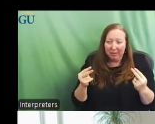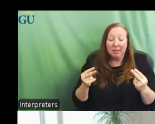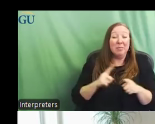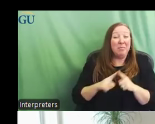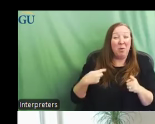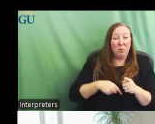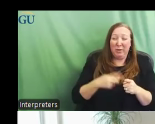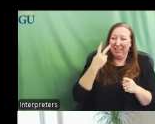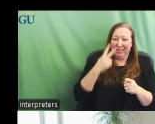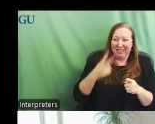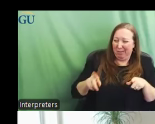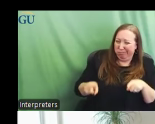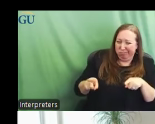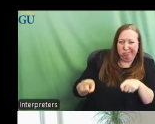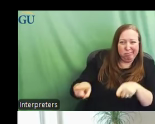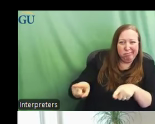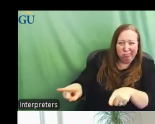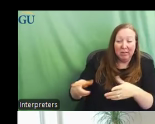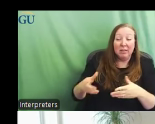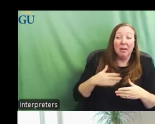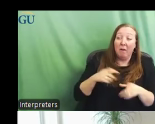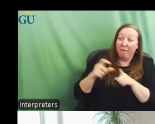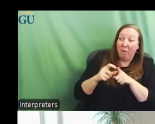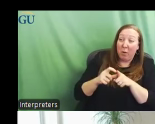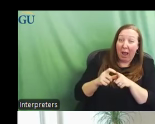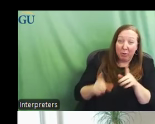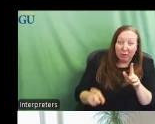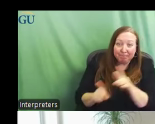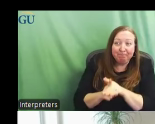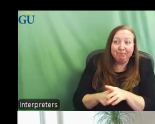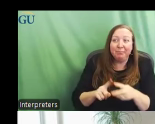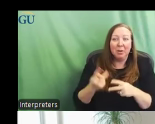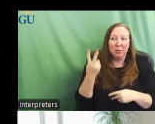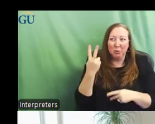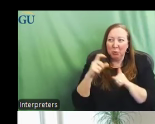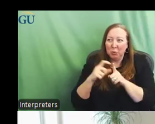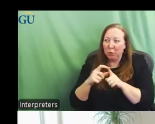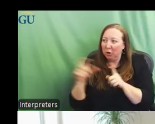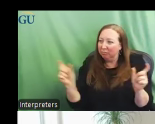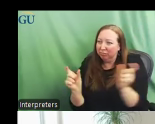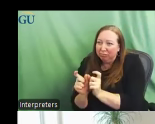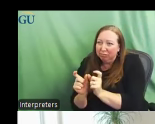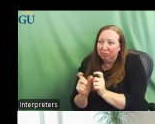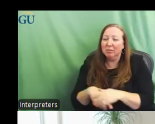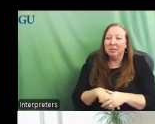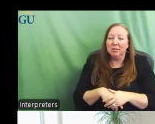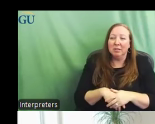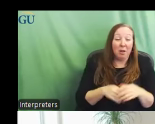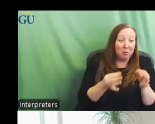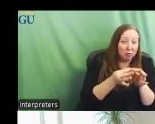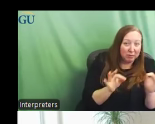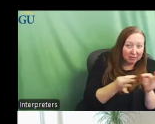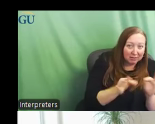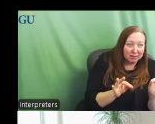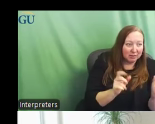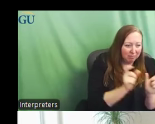see vocabulary growth, we see two-word combinations, then we see more grammatical kind of constructions.